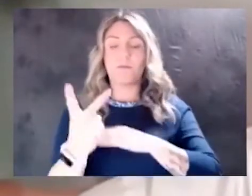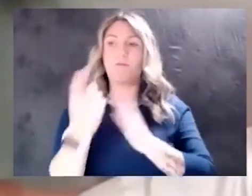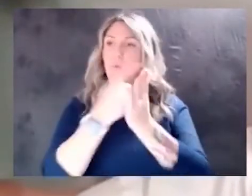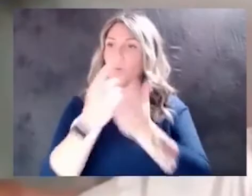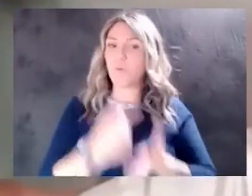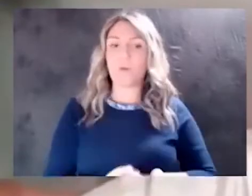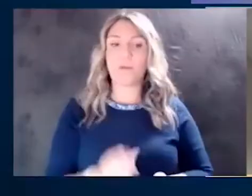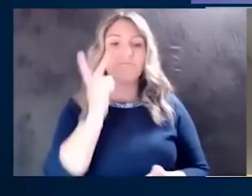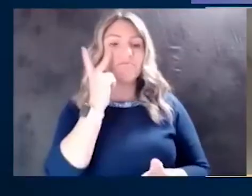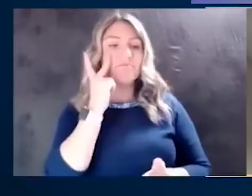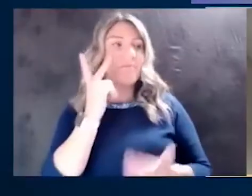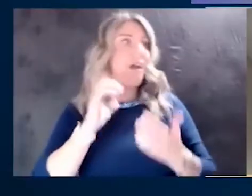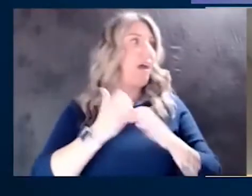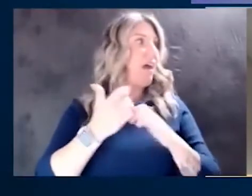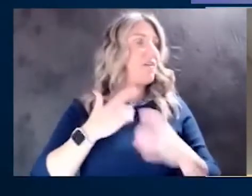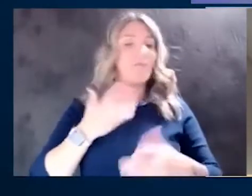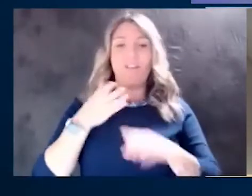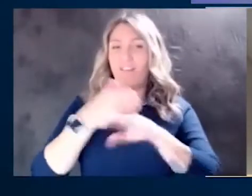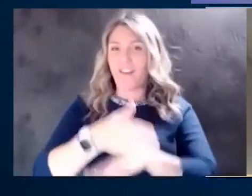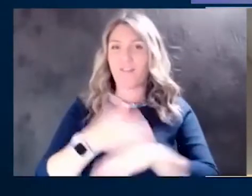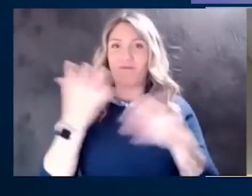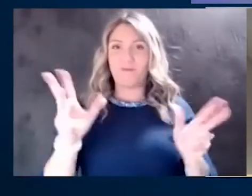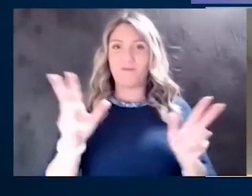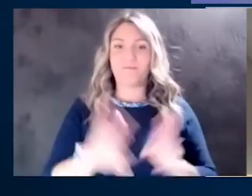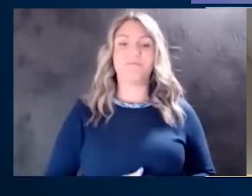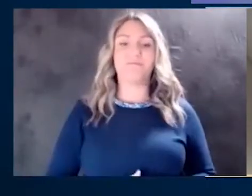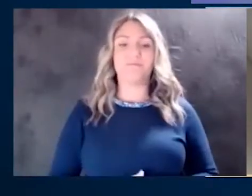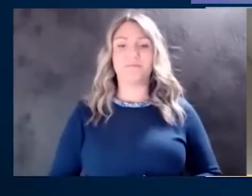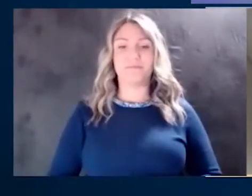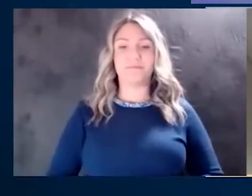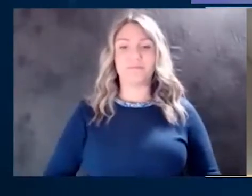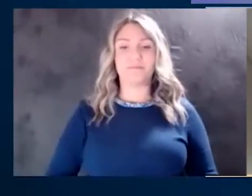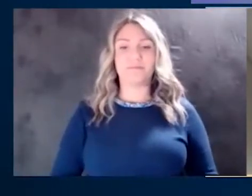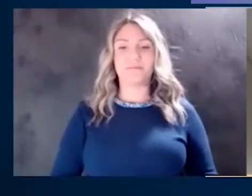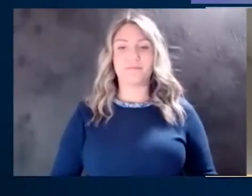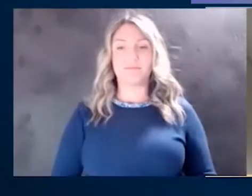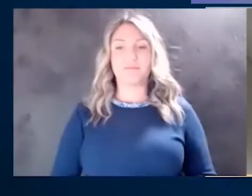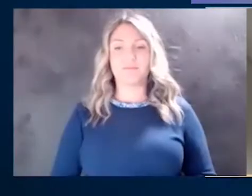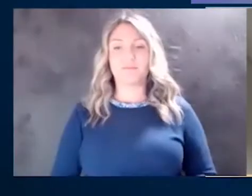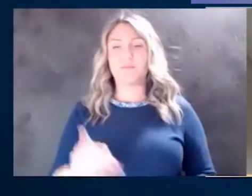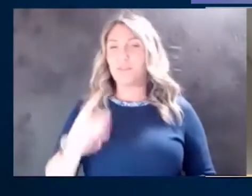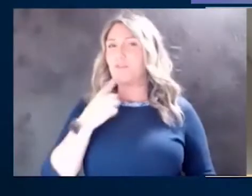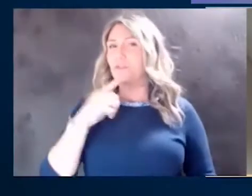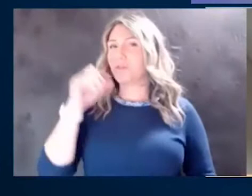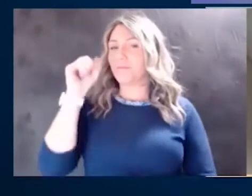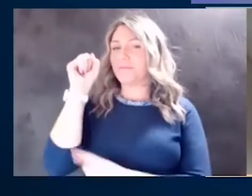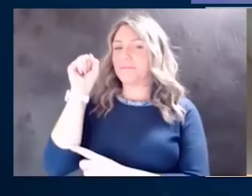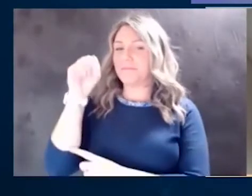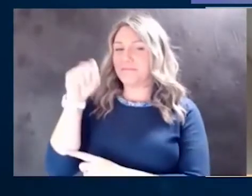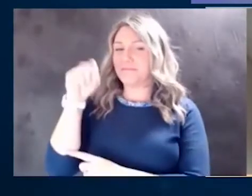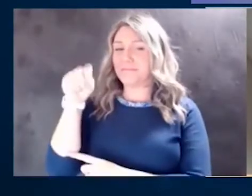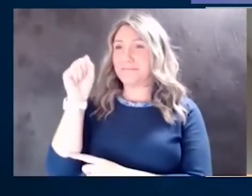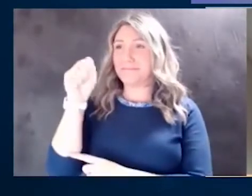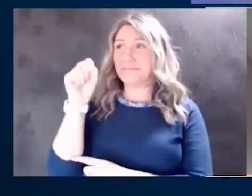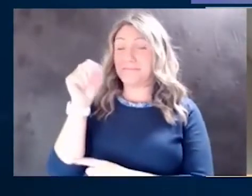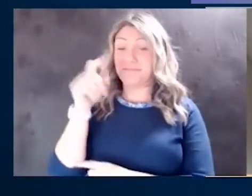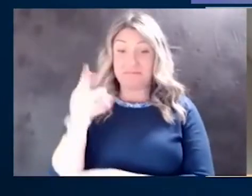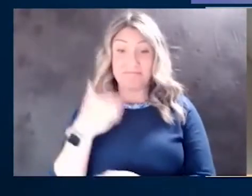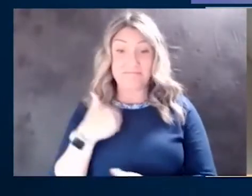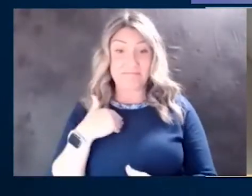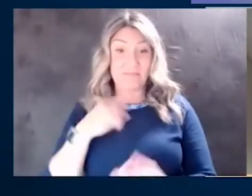were feeling after it. All right, Ashlyn, I saw you shake your head. Yes. Did you have some relatives or people you knew had